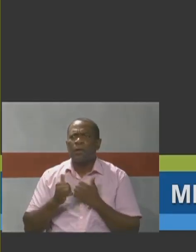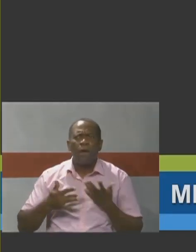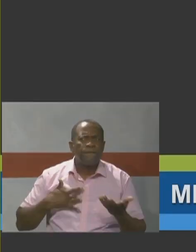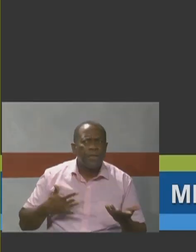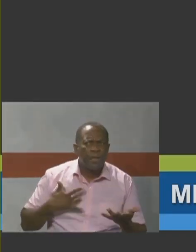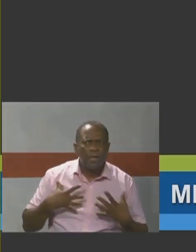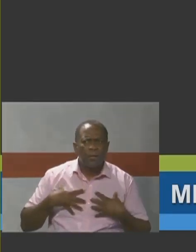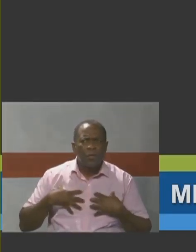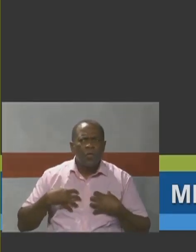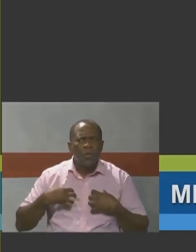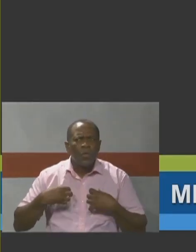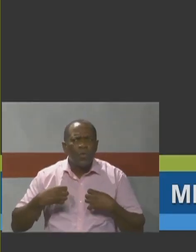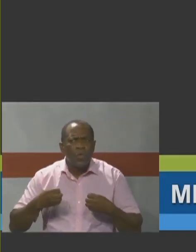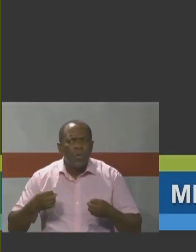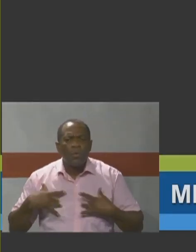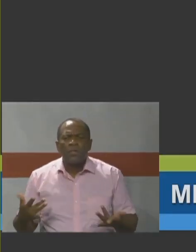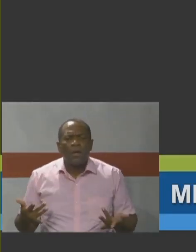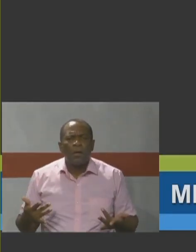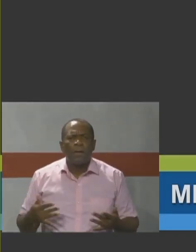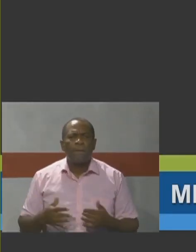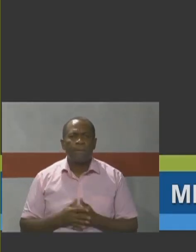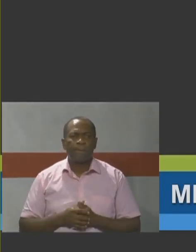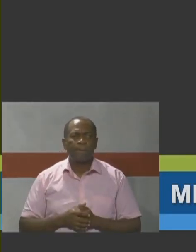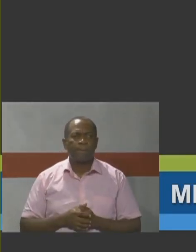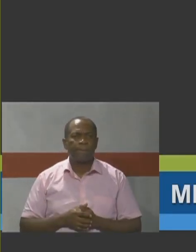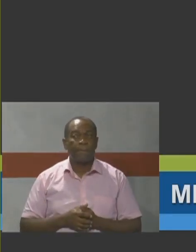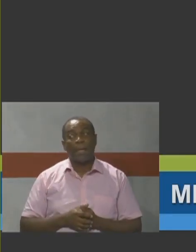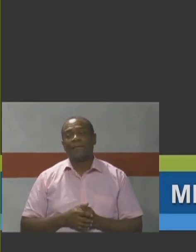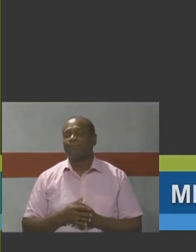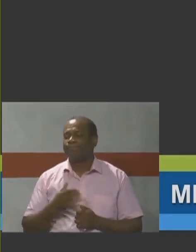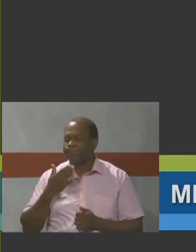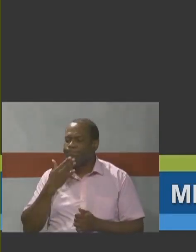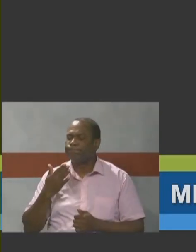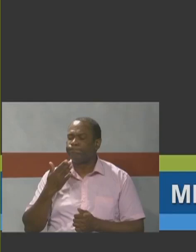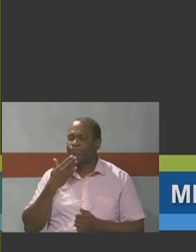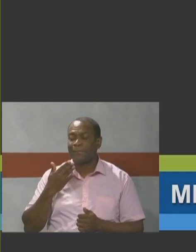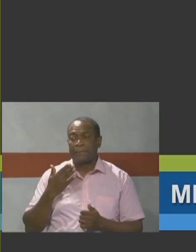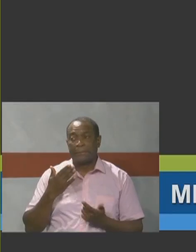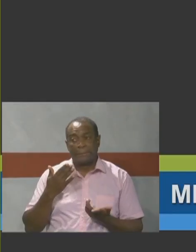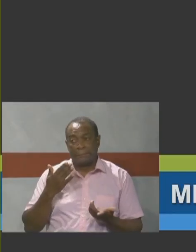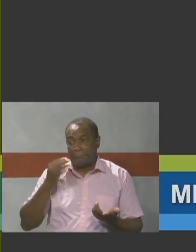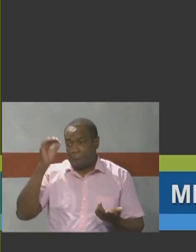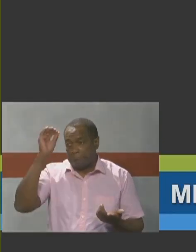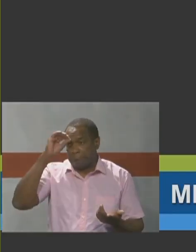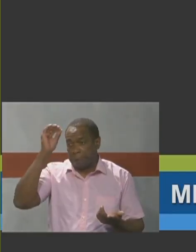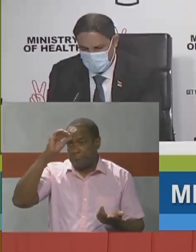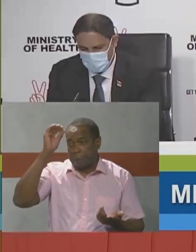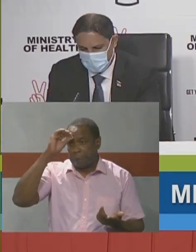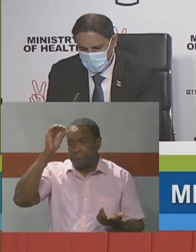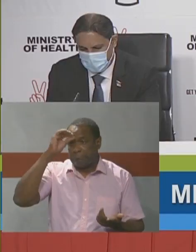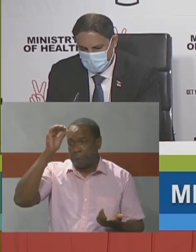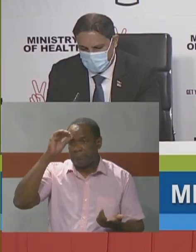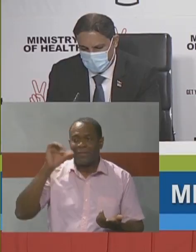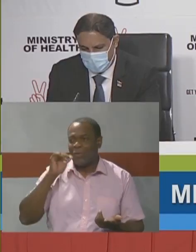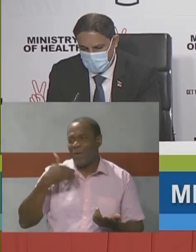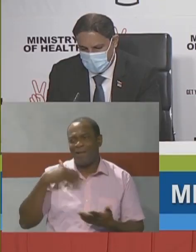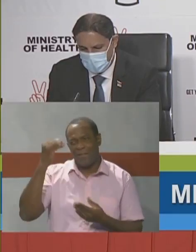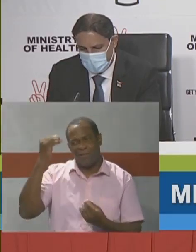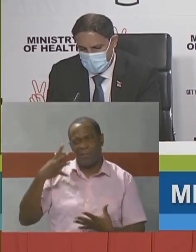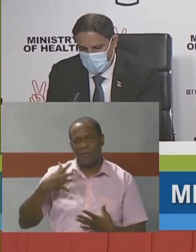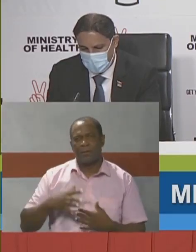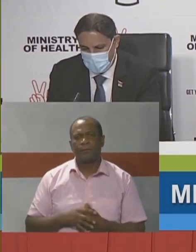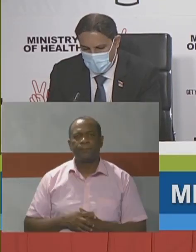recovering. So thank you, Clint. So I have no information that I could share on the personal medical status